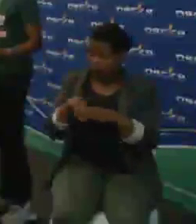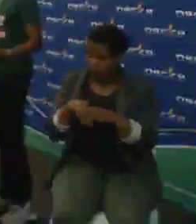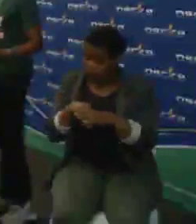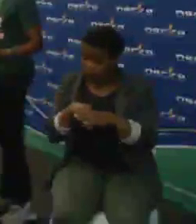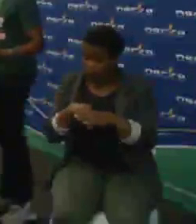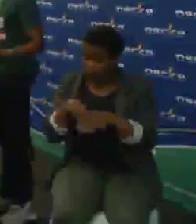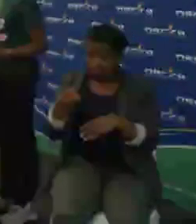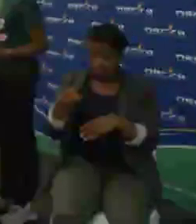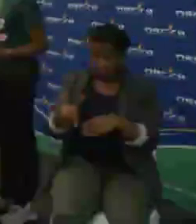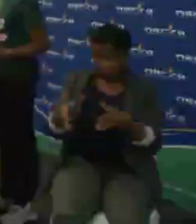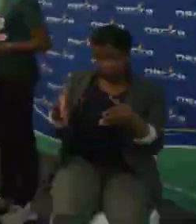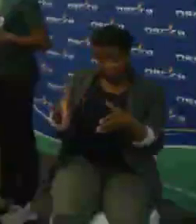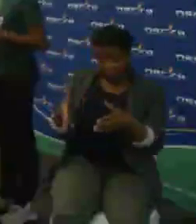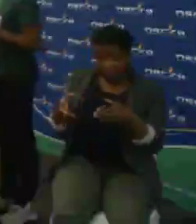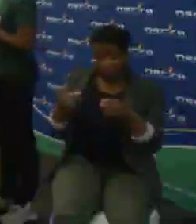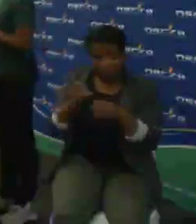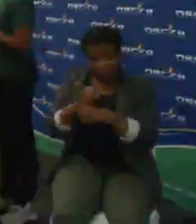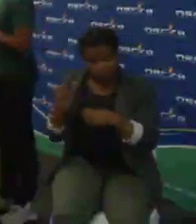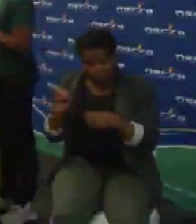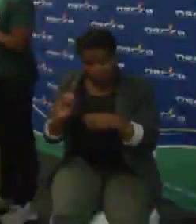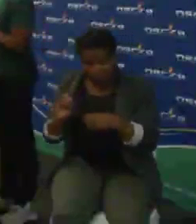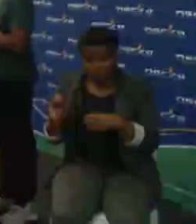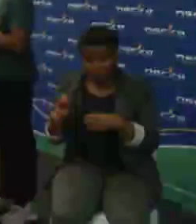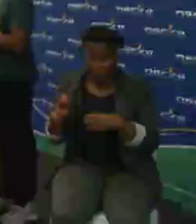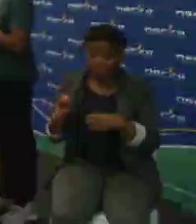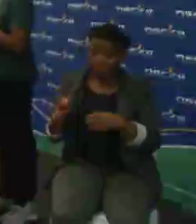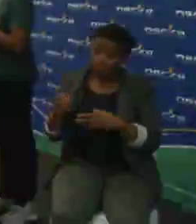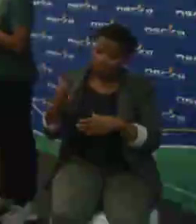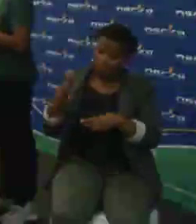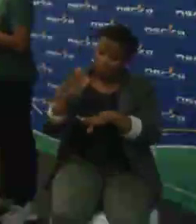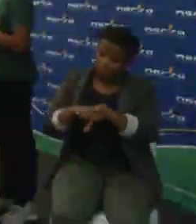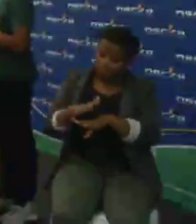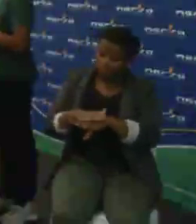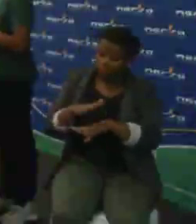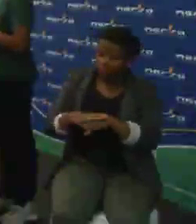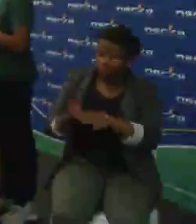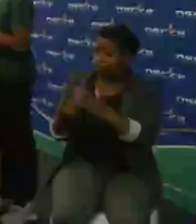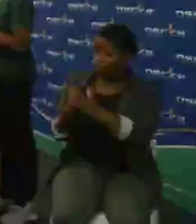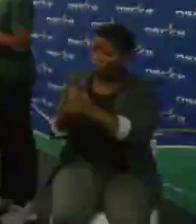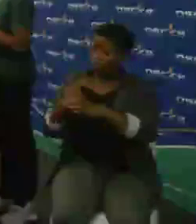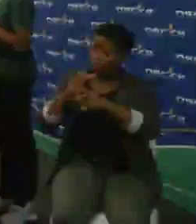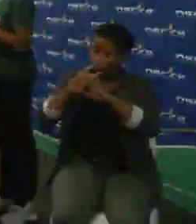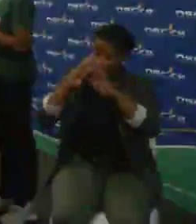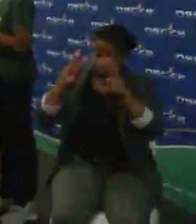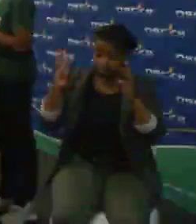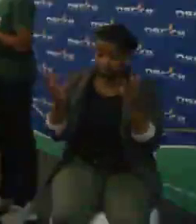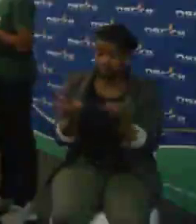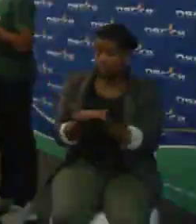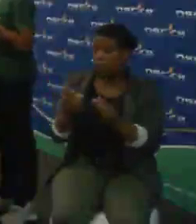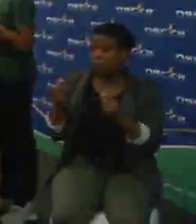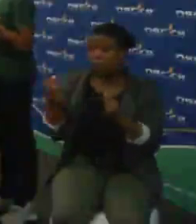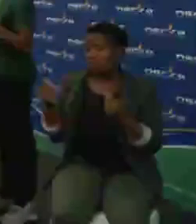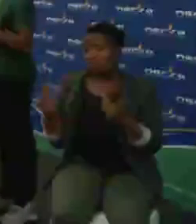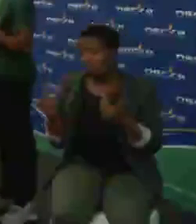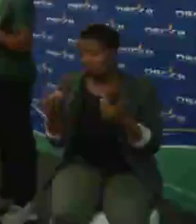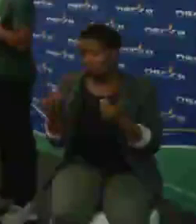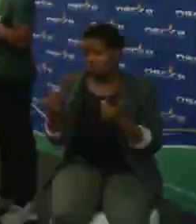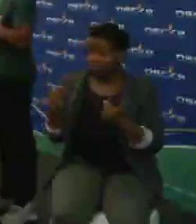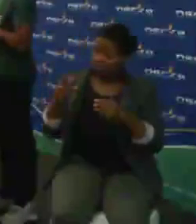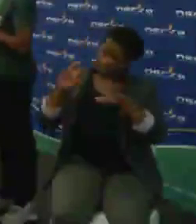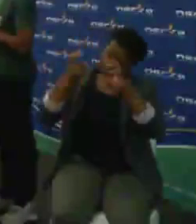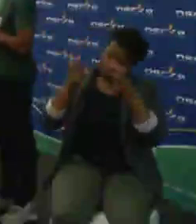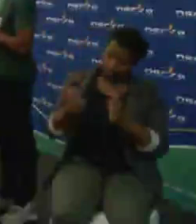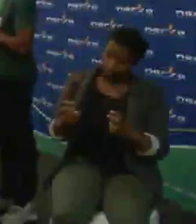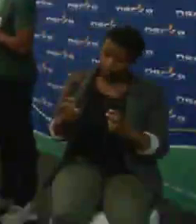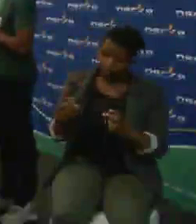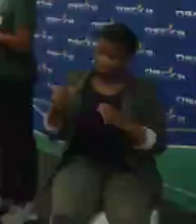to say no to an increase is that there's a lot of things that are happening around the world which are concerning prices of electricity